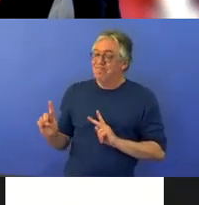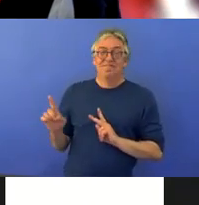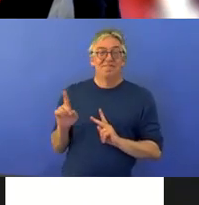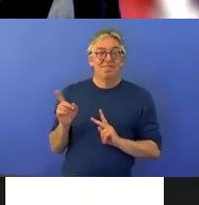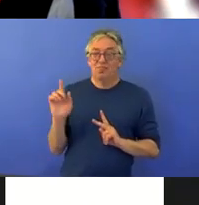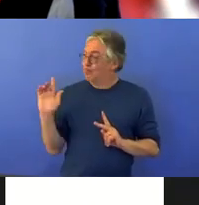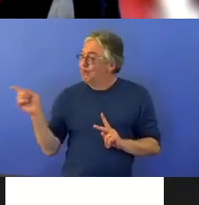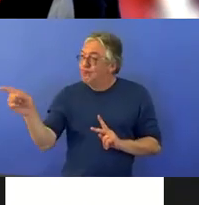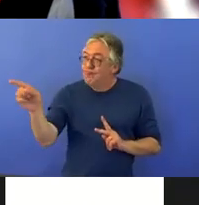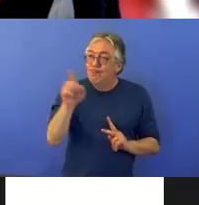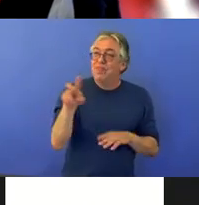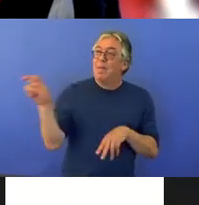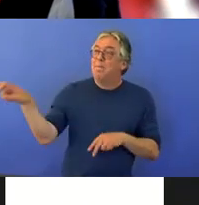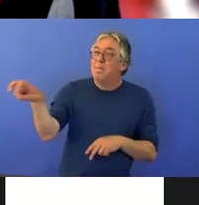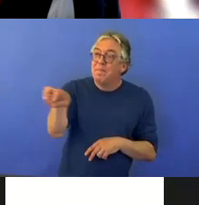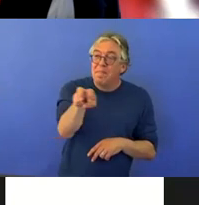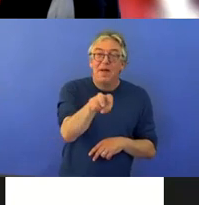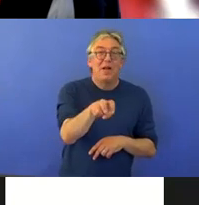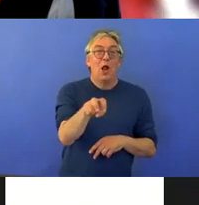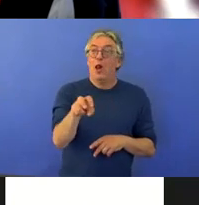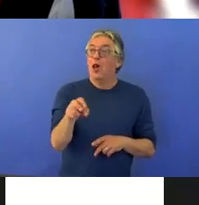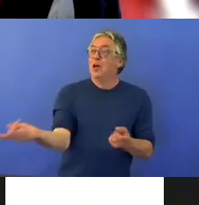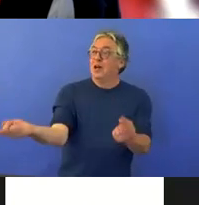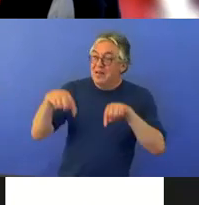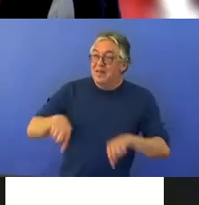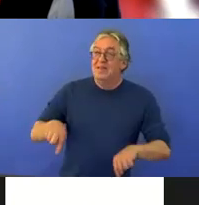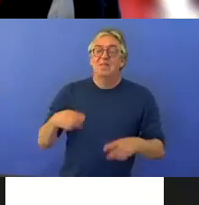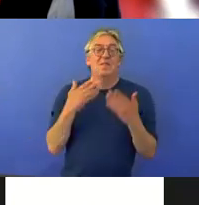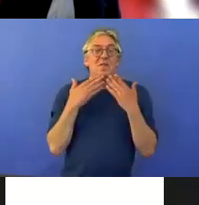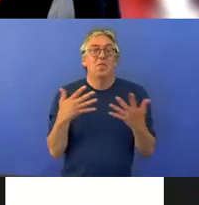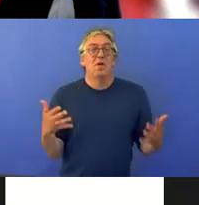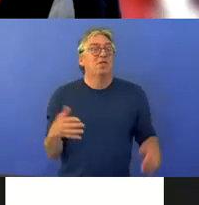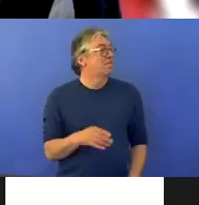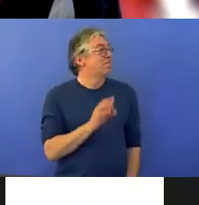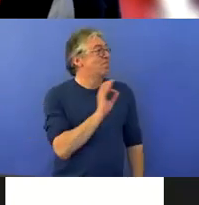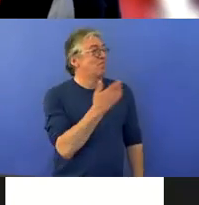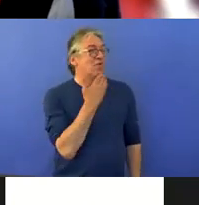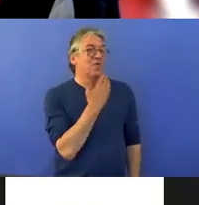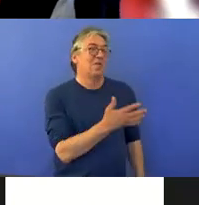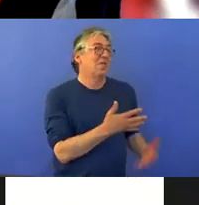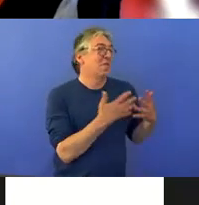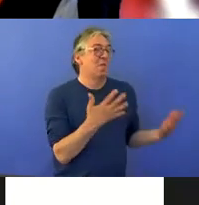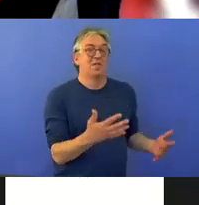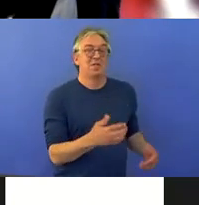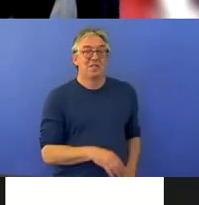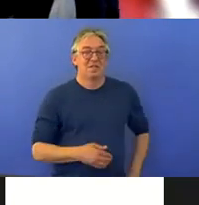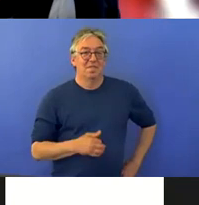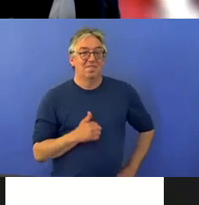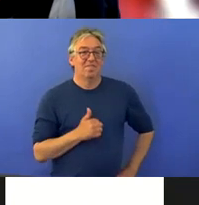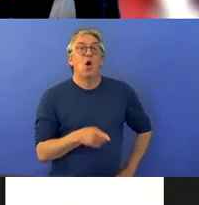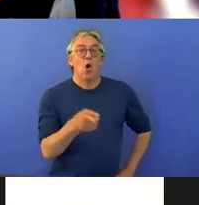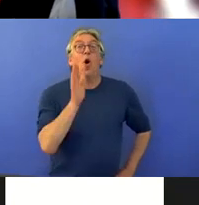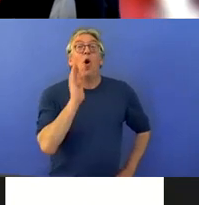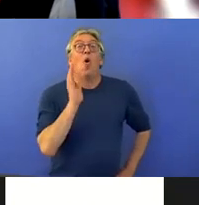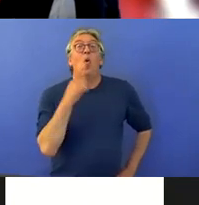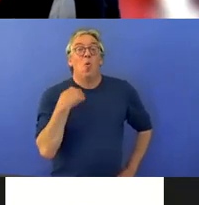the panel. Thank you very much. Thank you very much, Amelia. And we know where to find you, so you will hear about us. Thank you